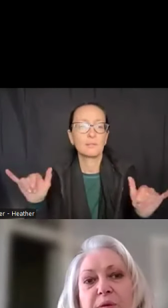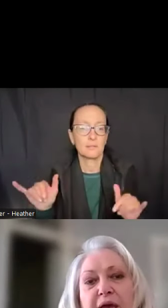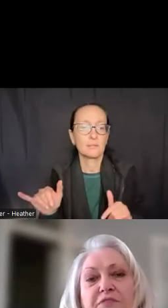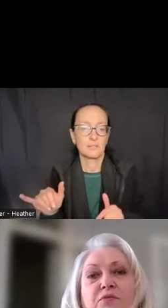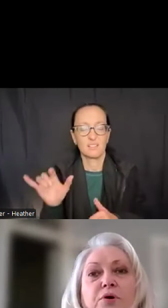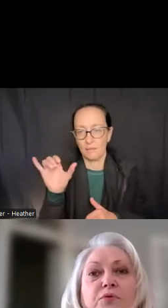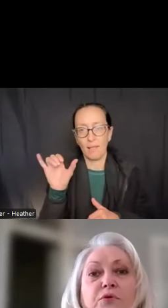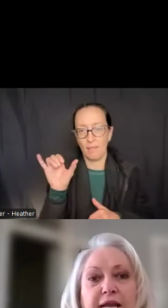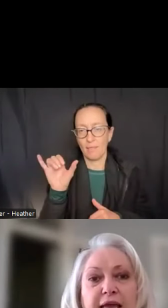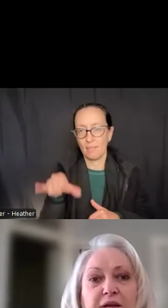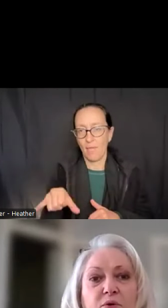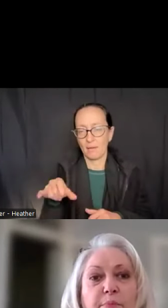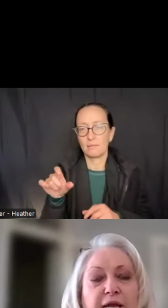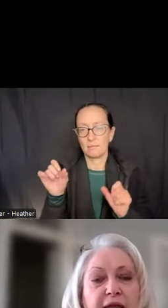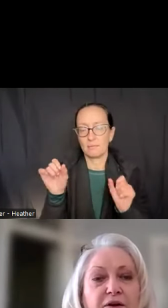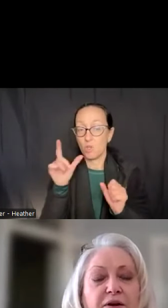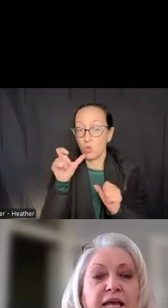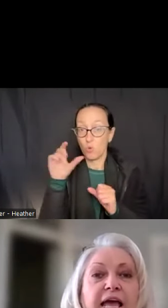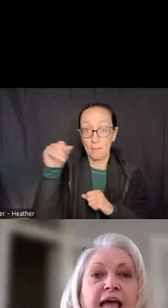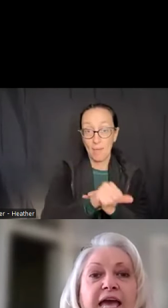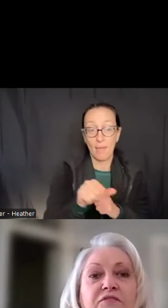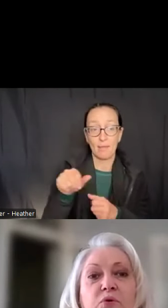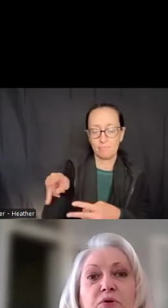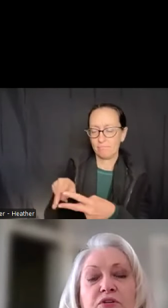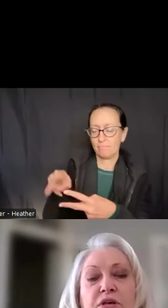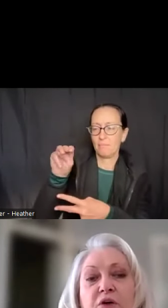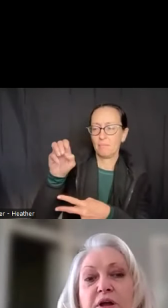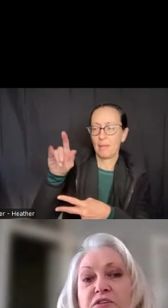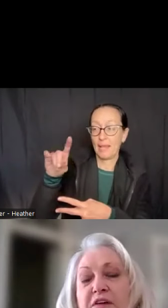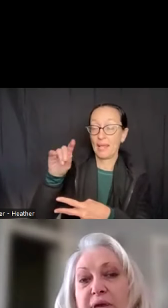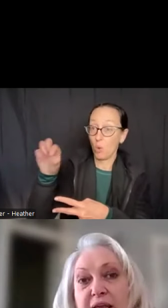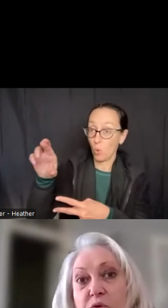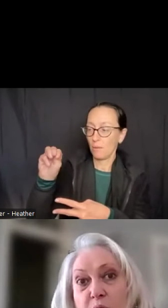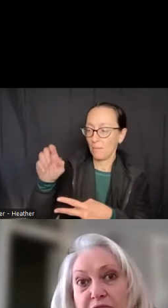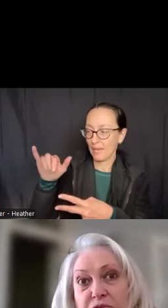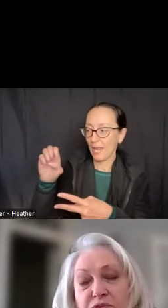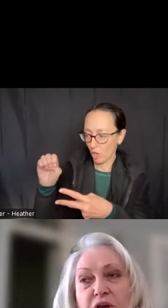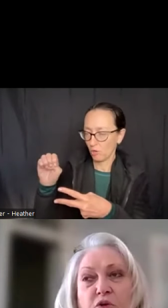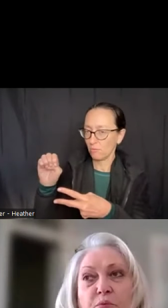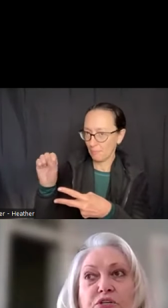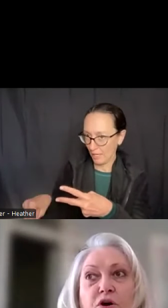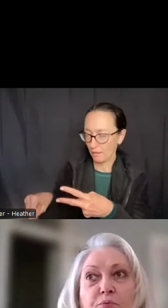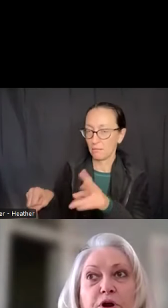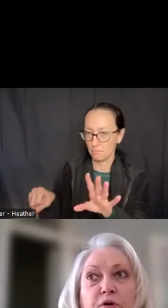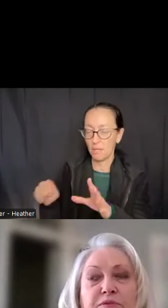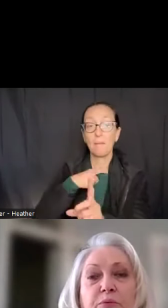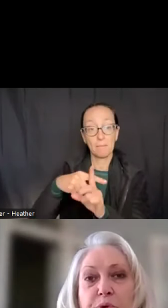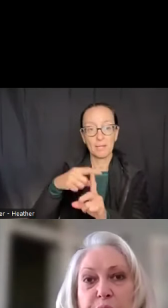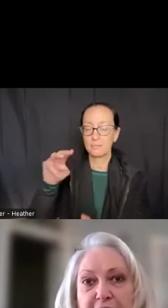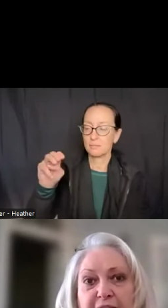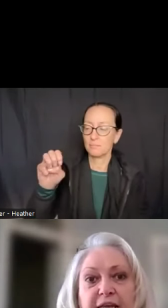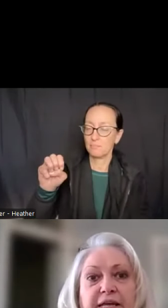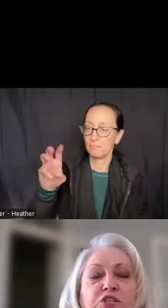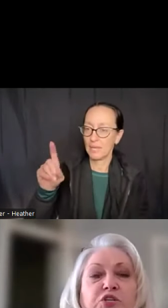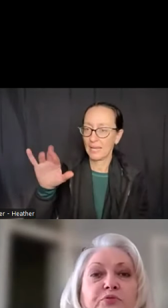that can be paid for through Medicaid or Medicare. And of course, we also have Medicaid waivers, which are programs that